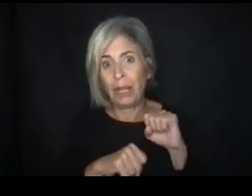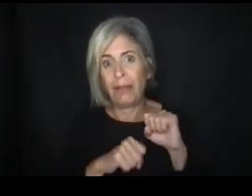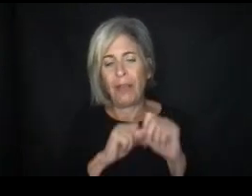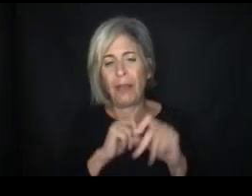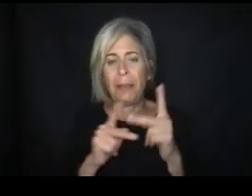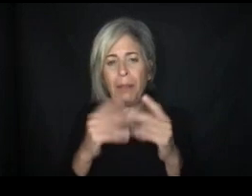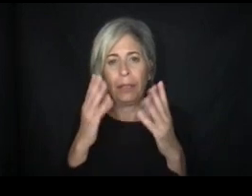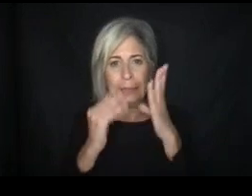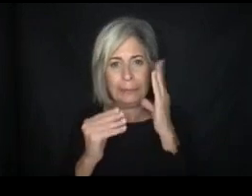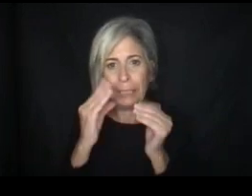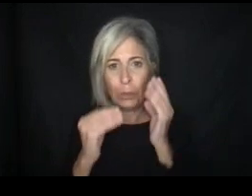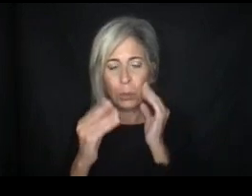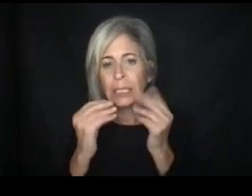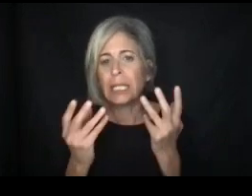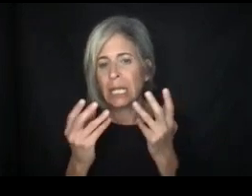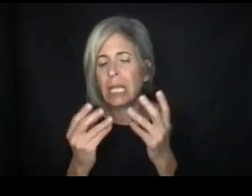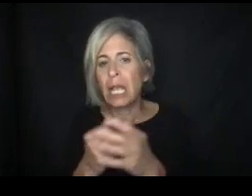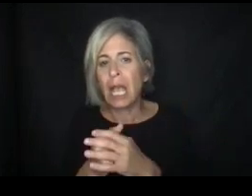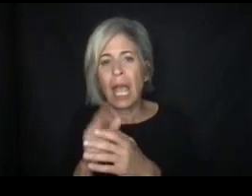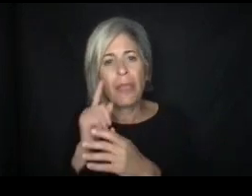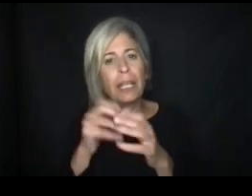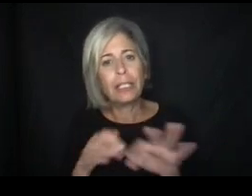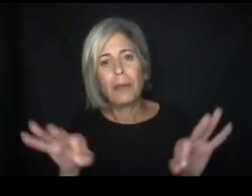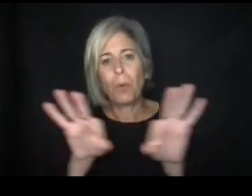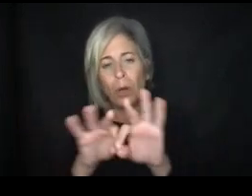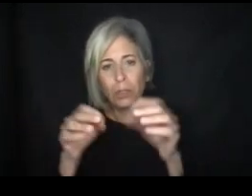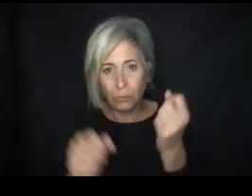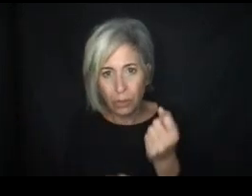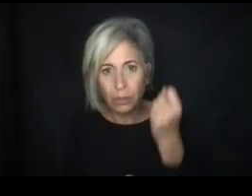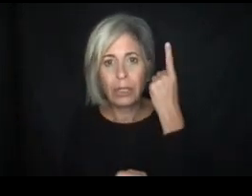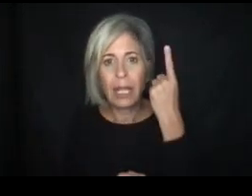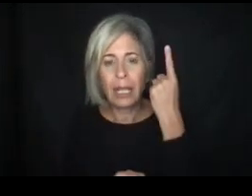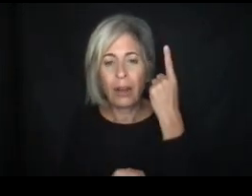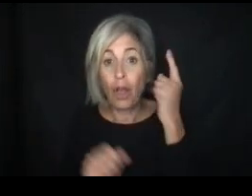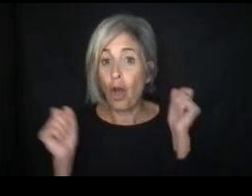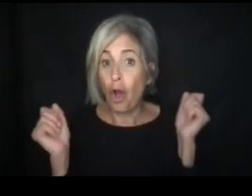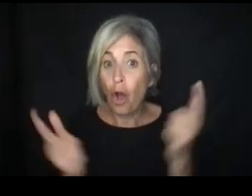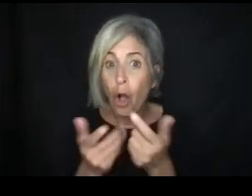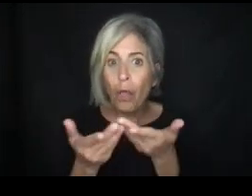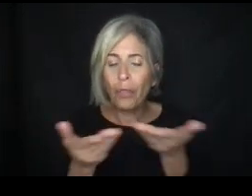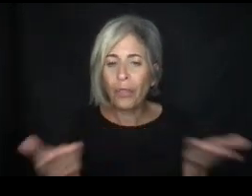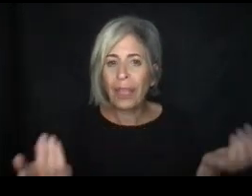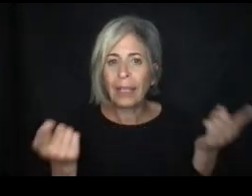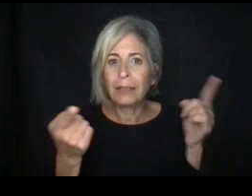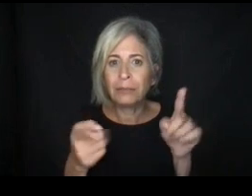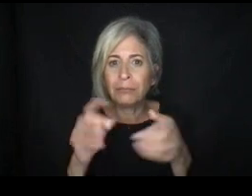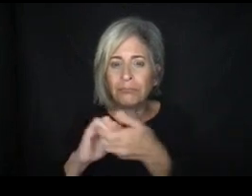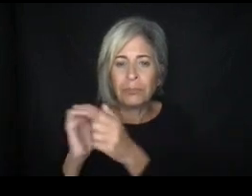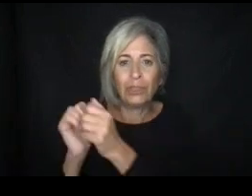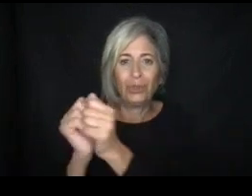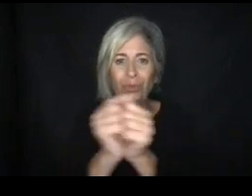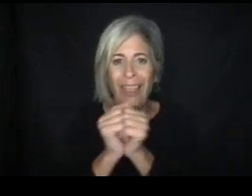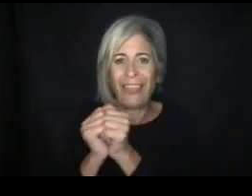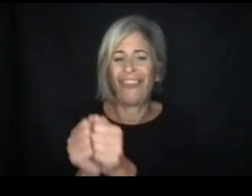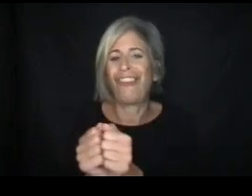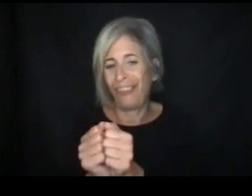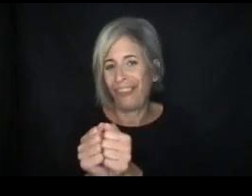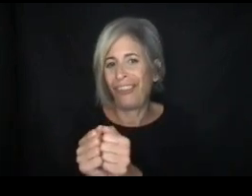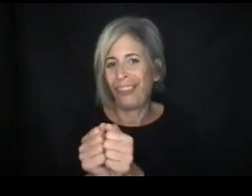going through. I think it's important to understand that all of these things come together.